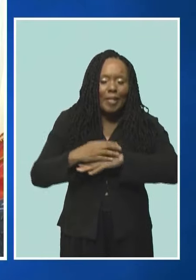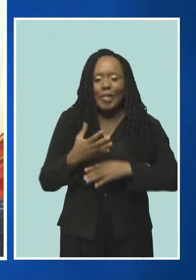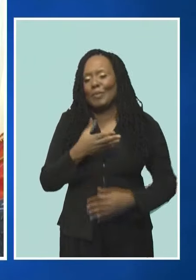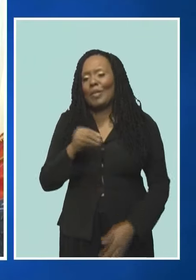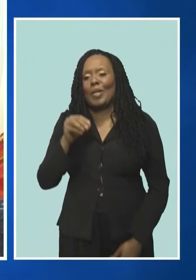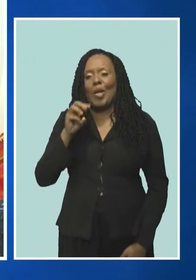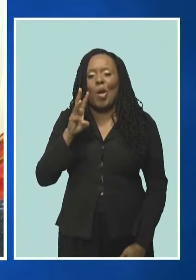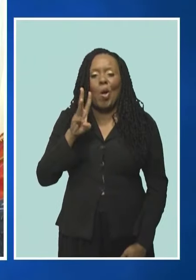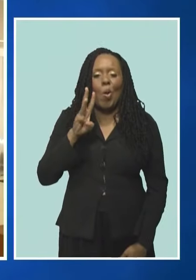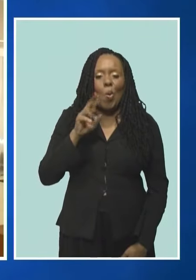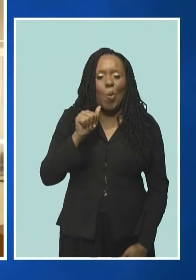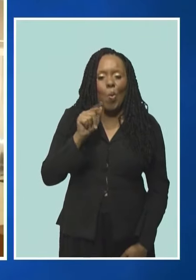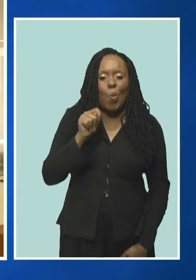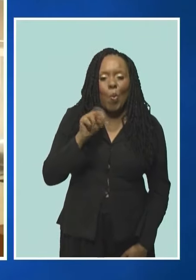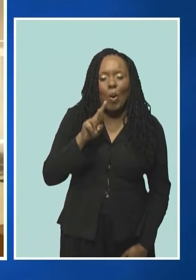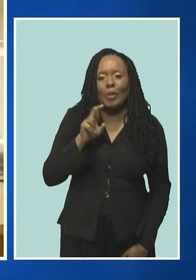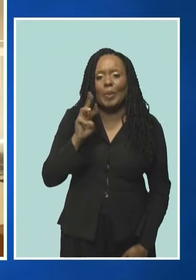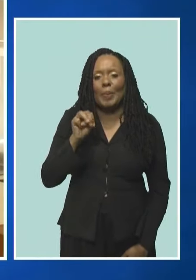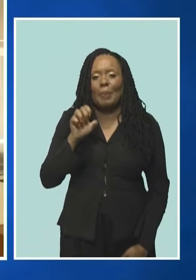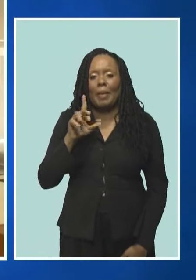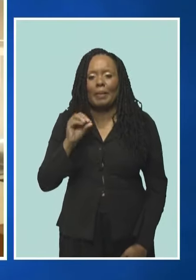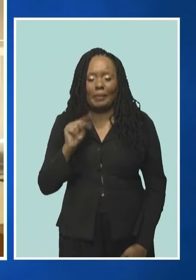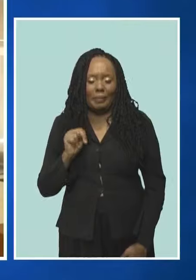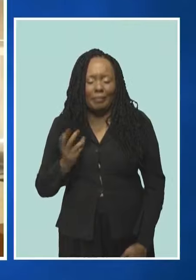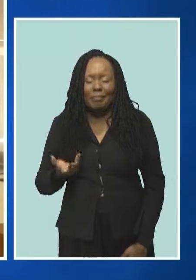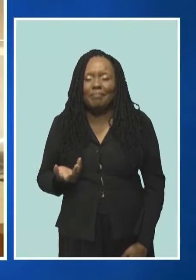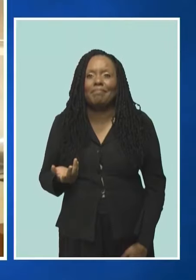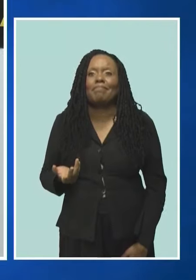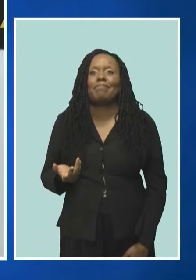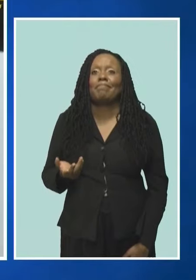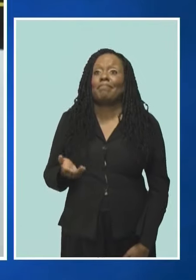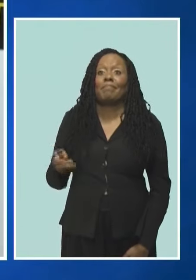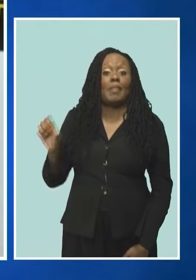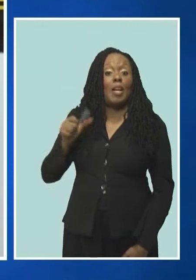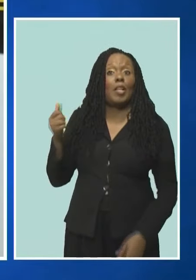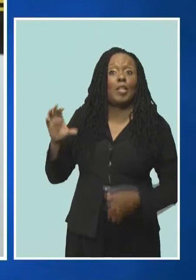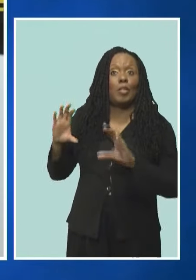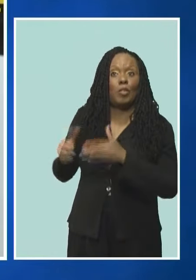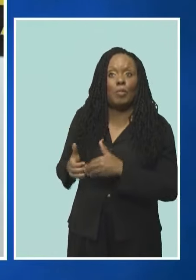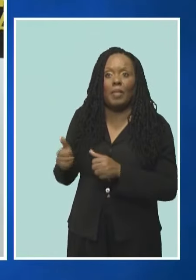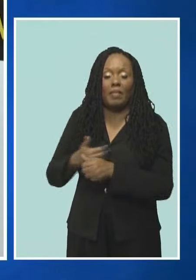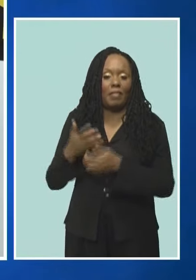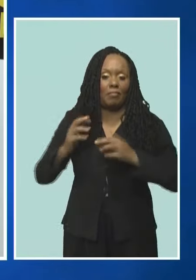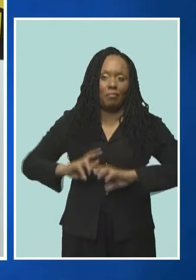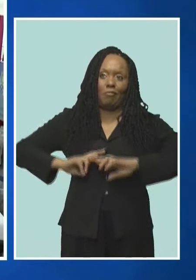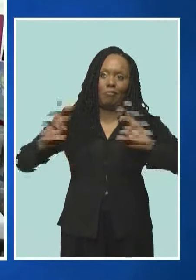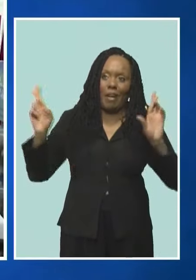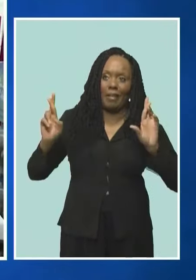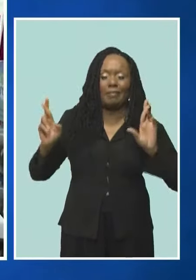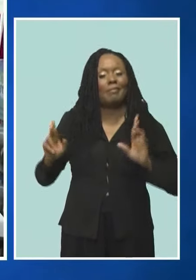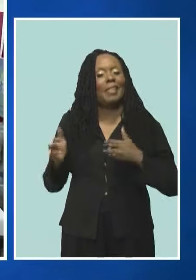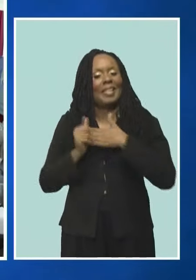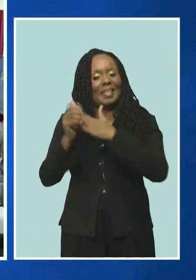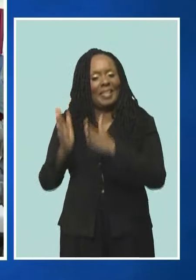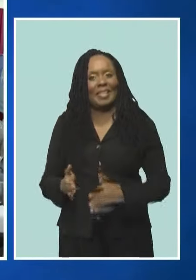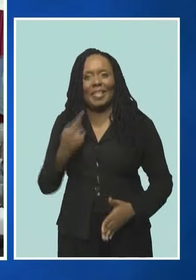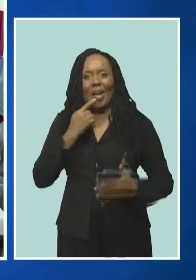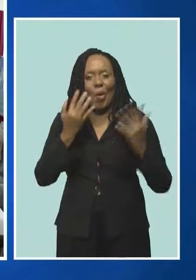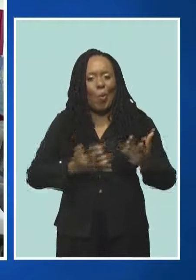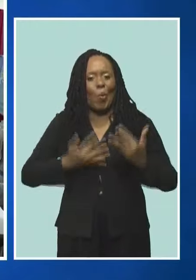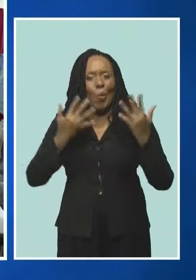230 masqueraders. Over at Colors Entertainment, everything is pretty much done and dusted. Band leader Brian Worrell says they're just waiting